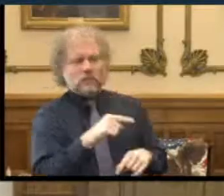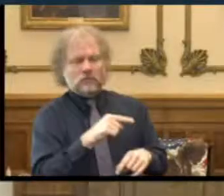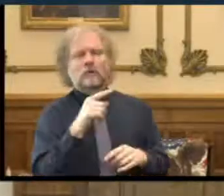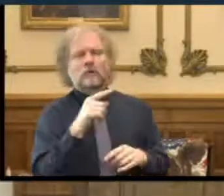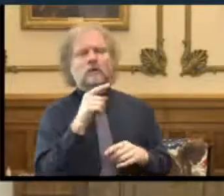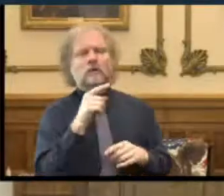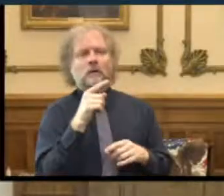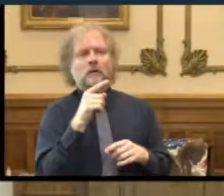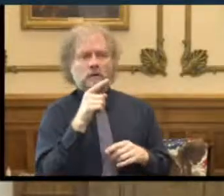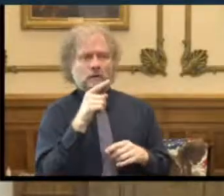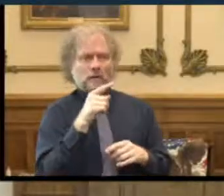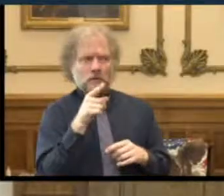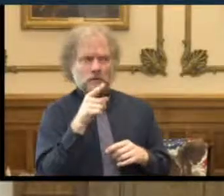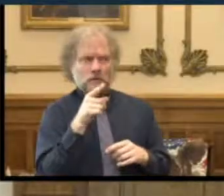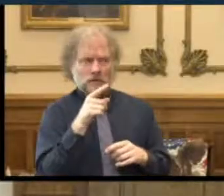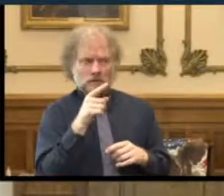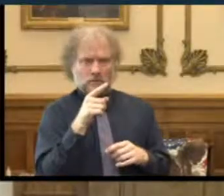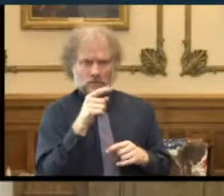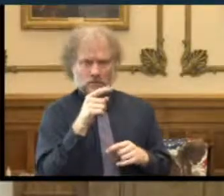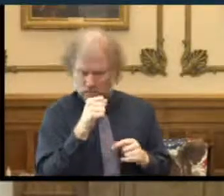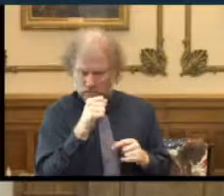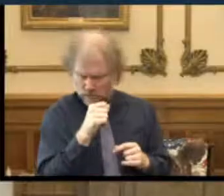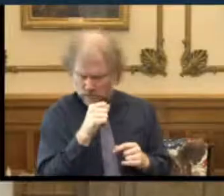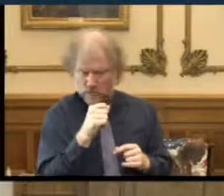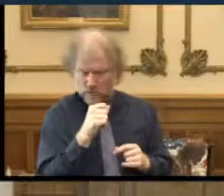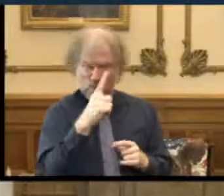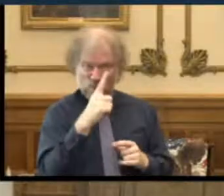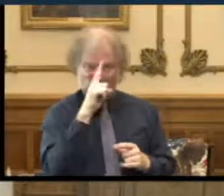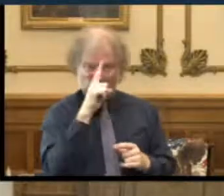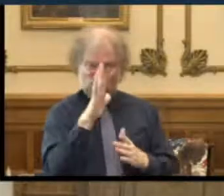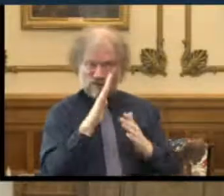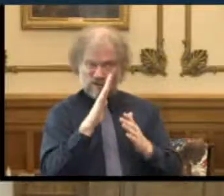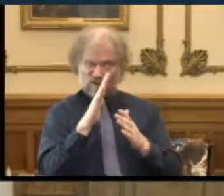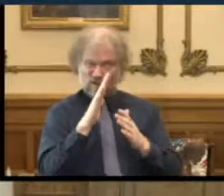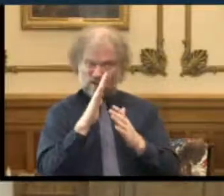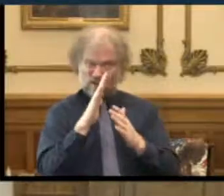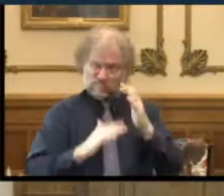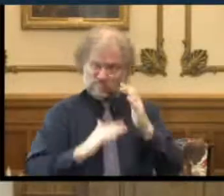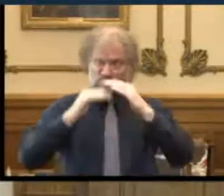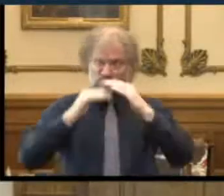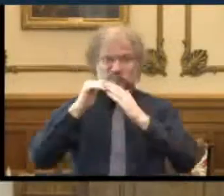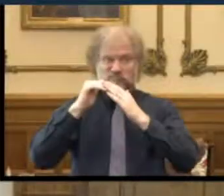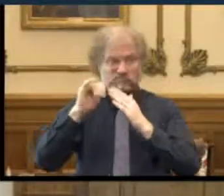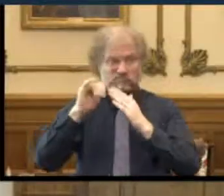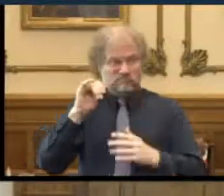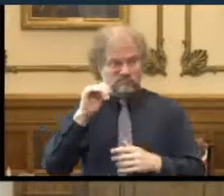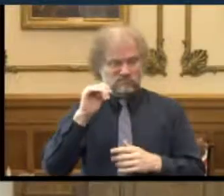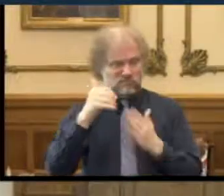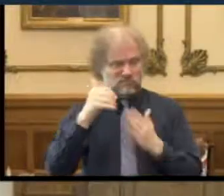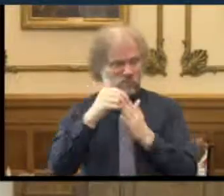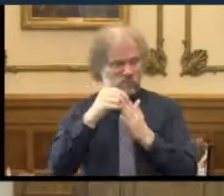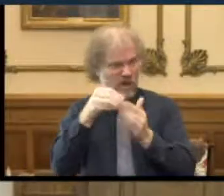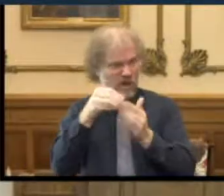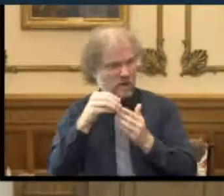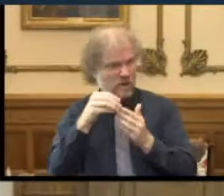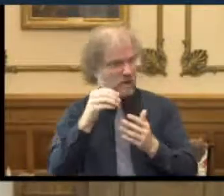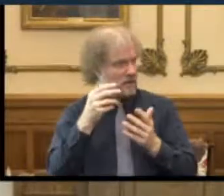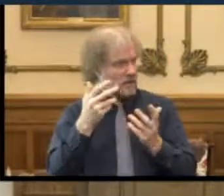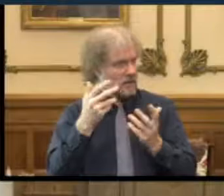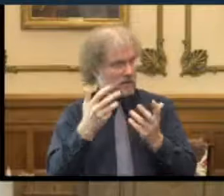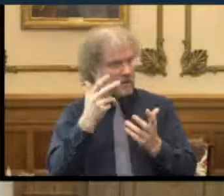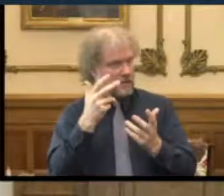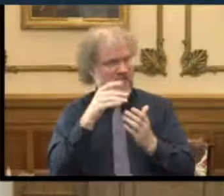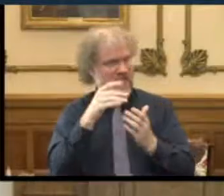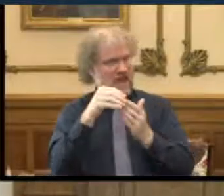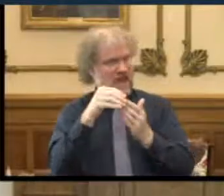you expect that we'll reach that new CDC guide or the new CMS guideline? Is that a guideline